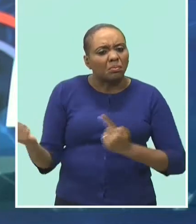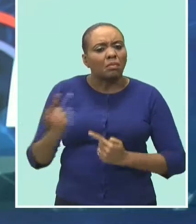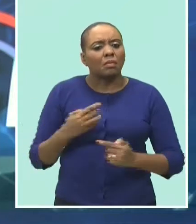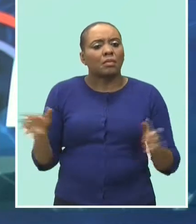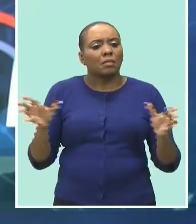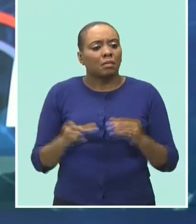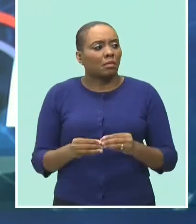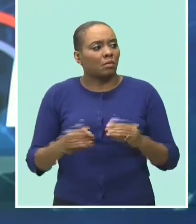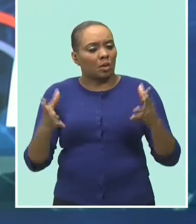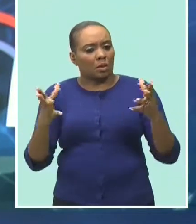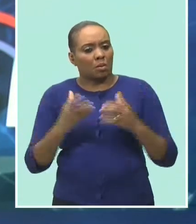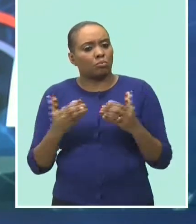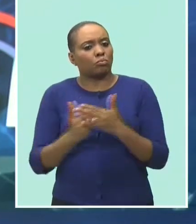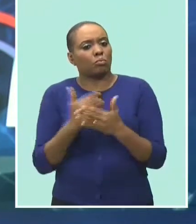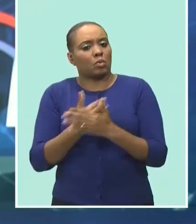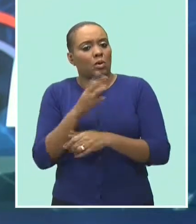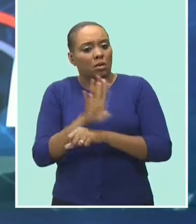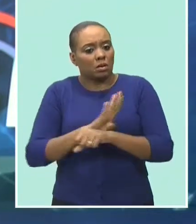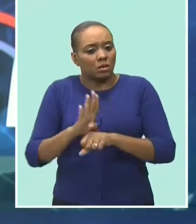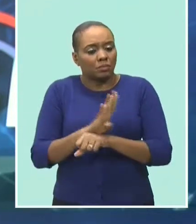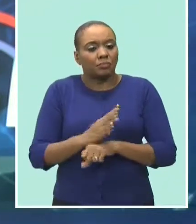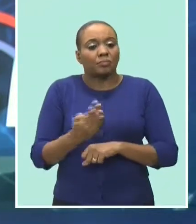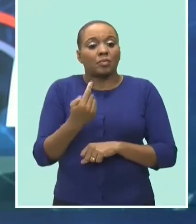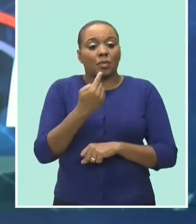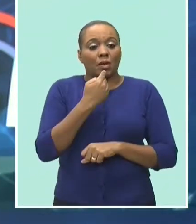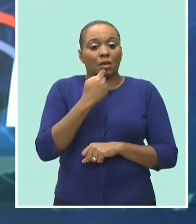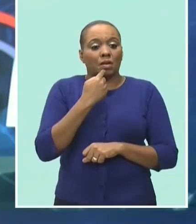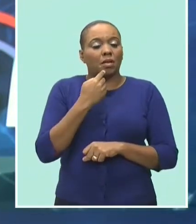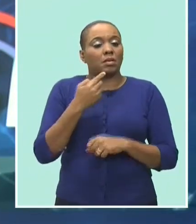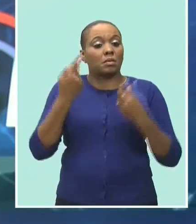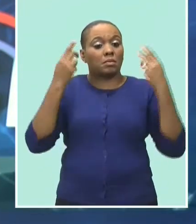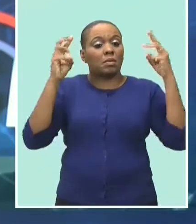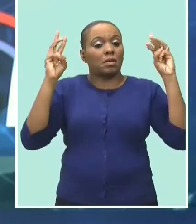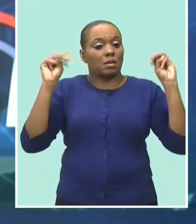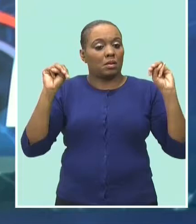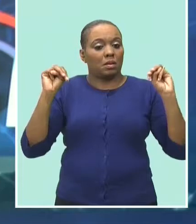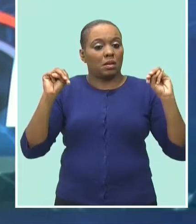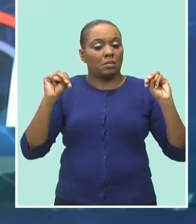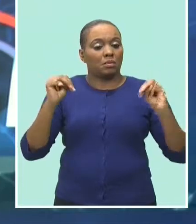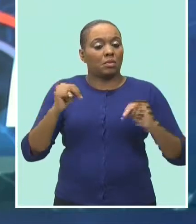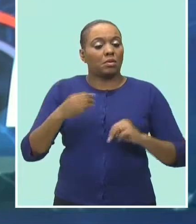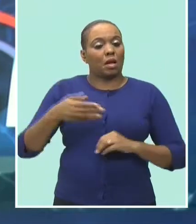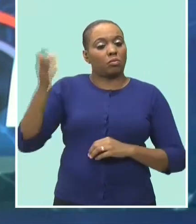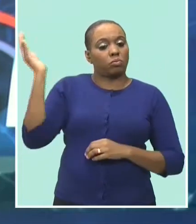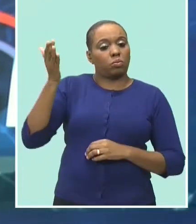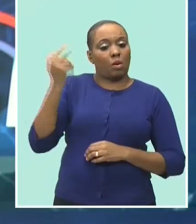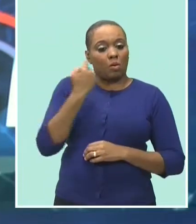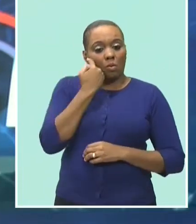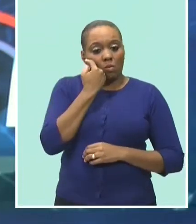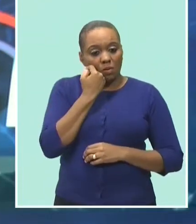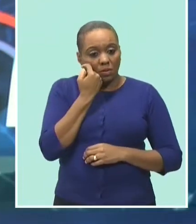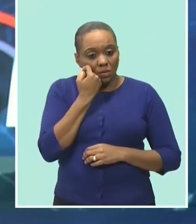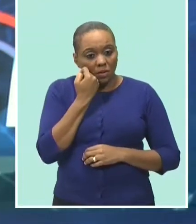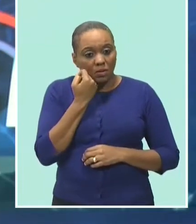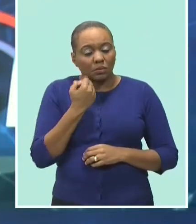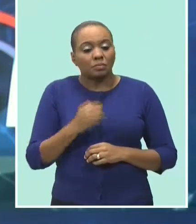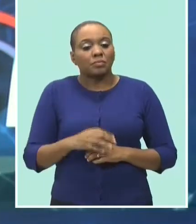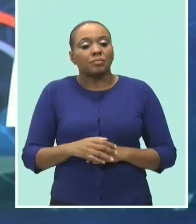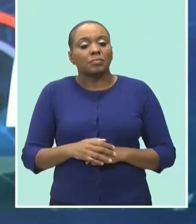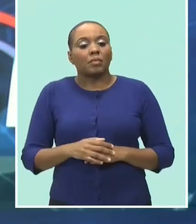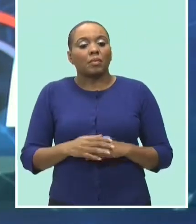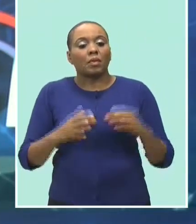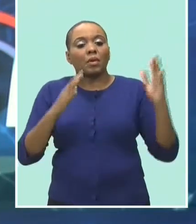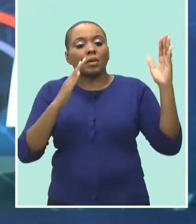21st century Barbados. He tells CBC News, as was clearly articulated by Prime Minister Motley during her New Year's address